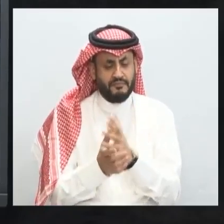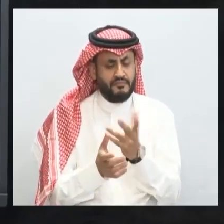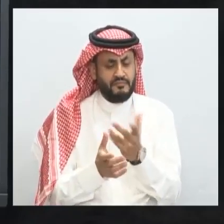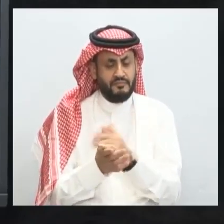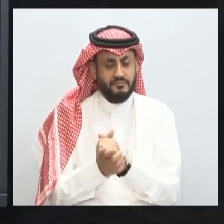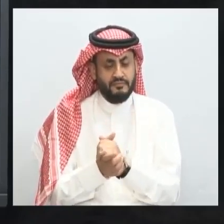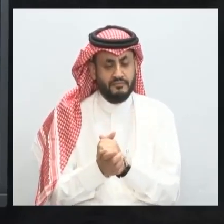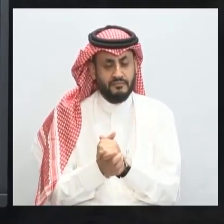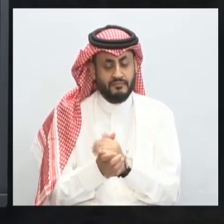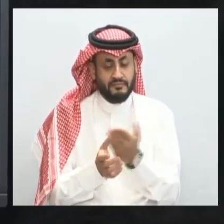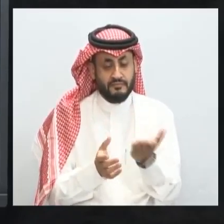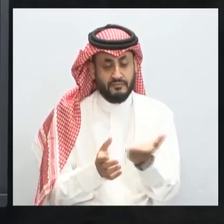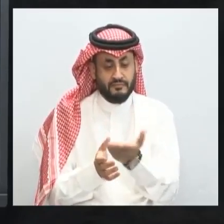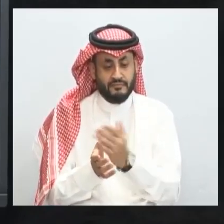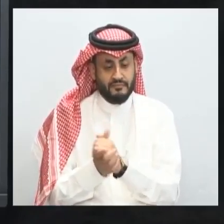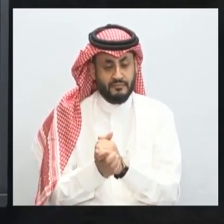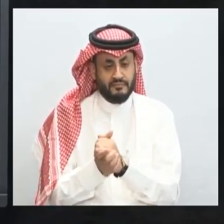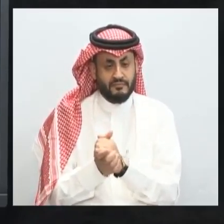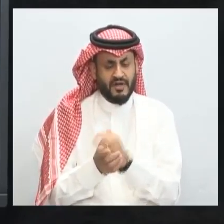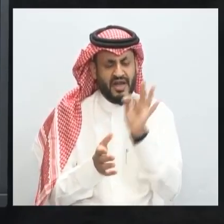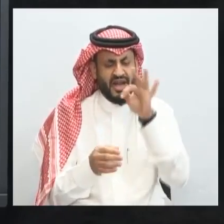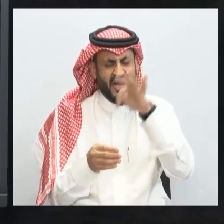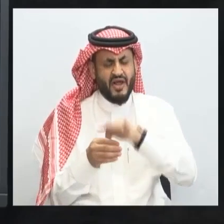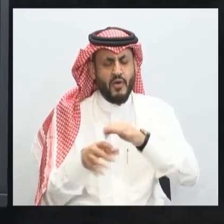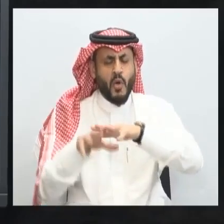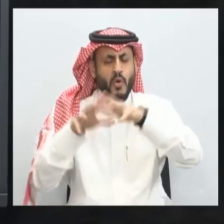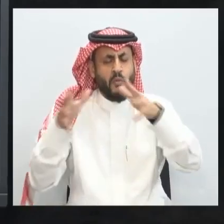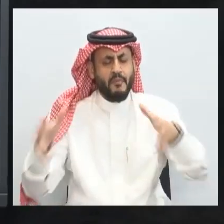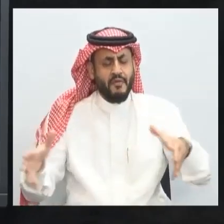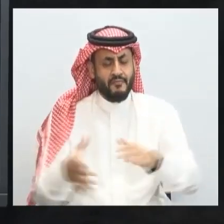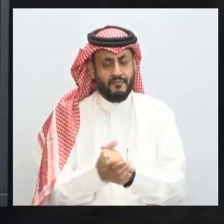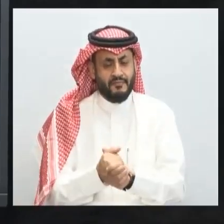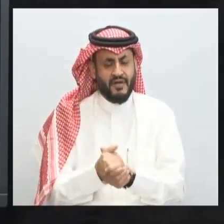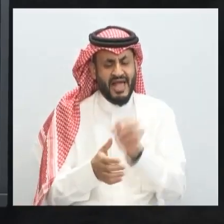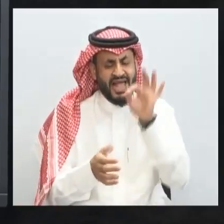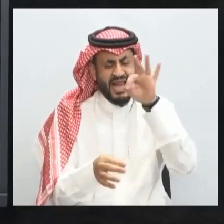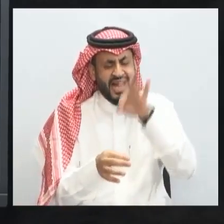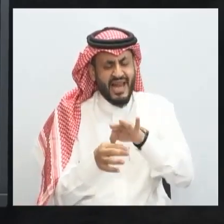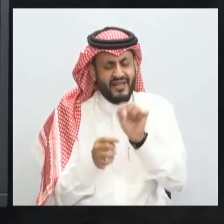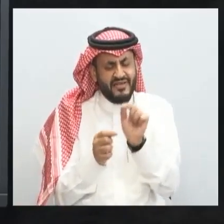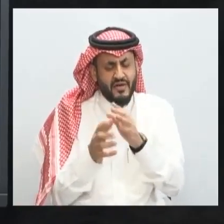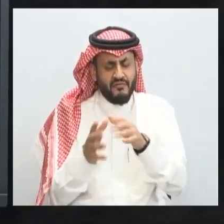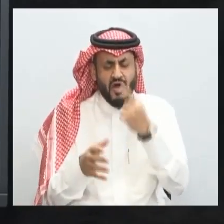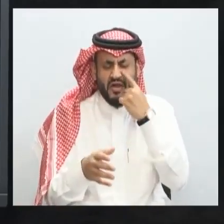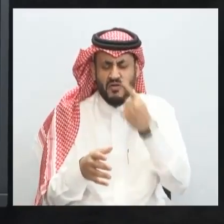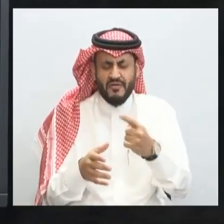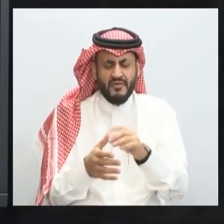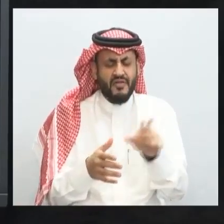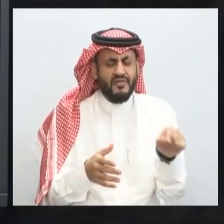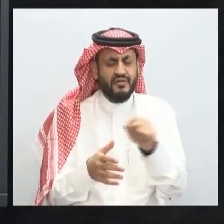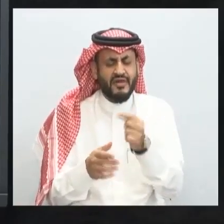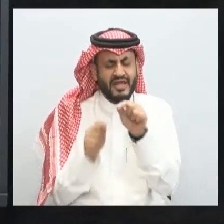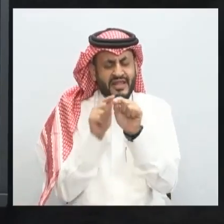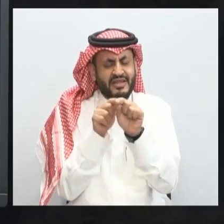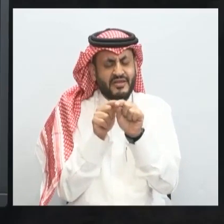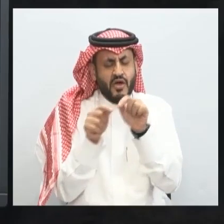have here a needle in a haystack. Because the universe is vast, when you look for something, it is like looking for